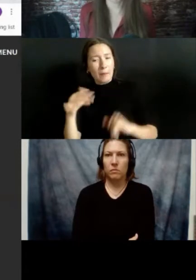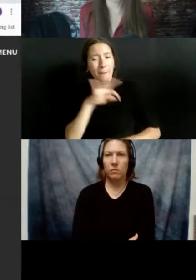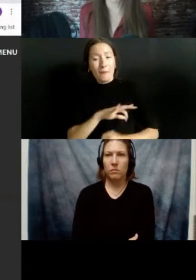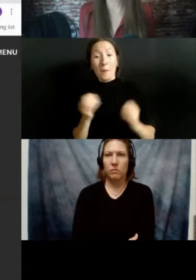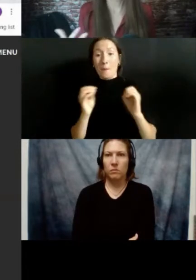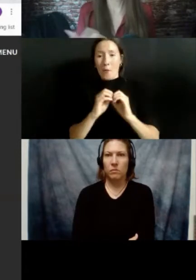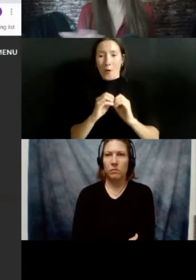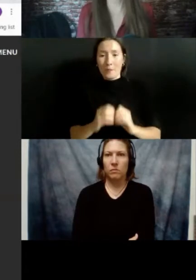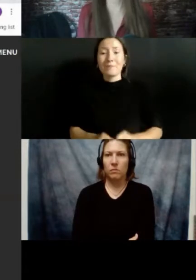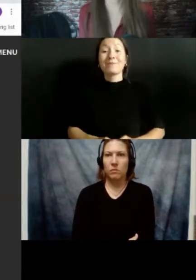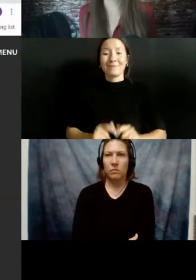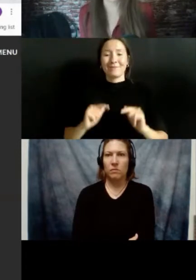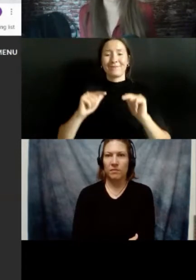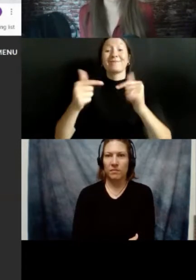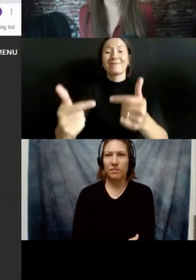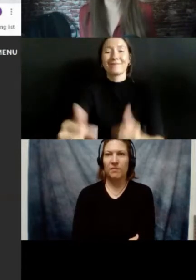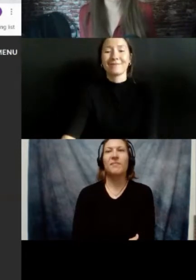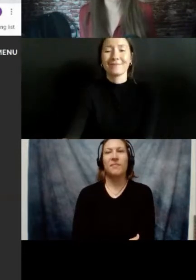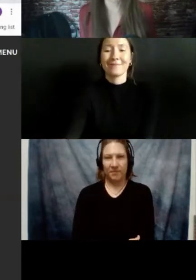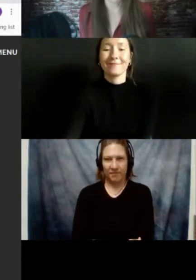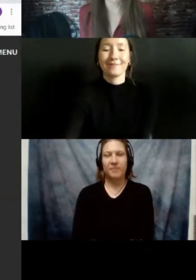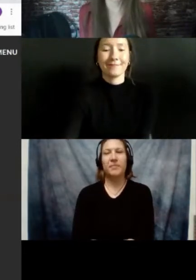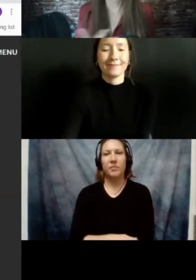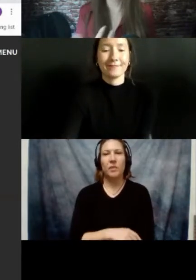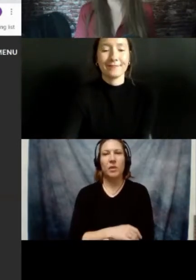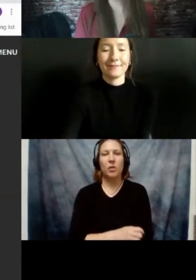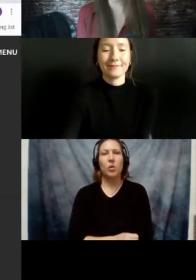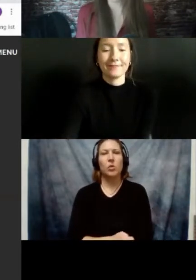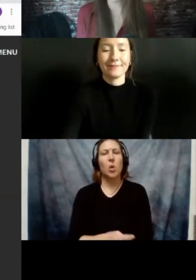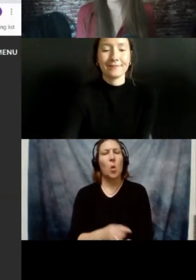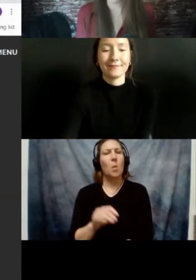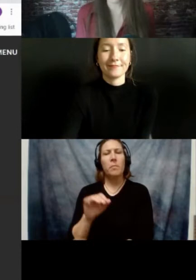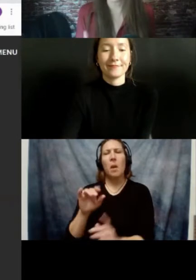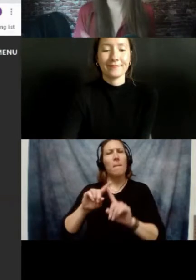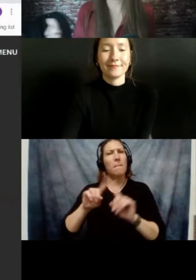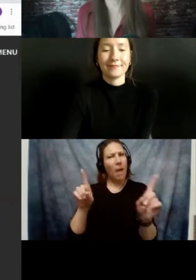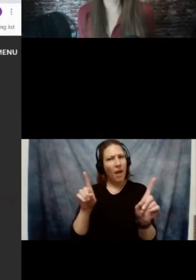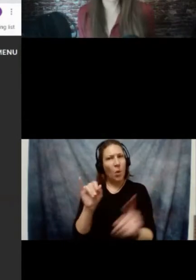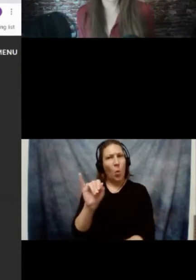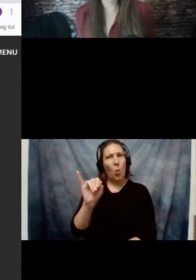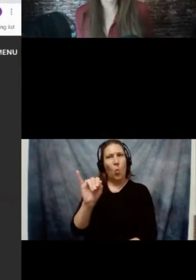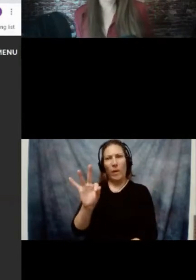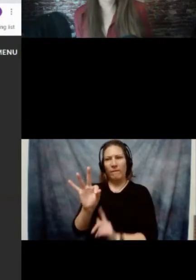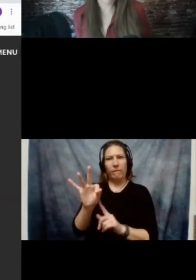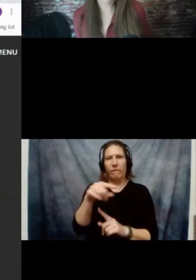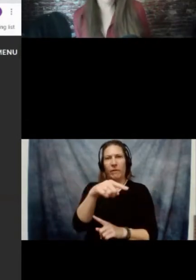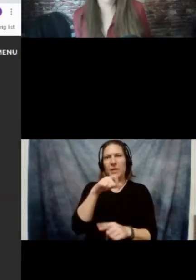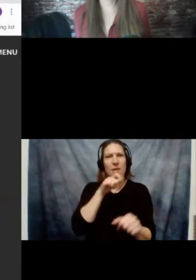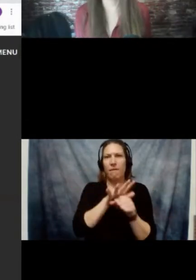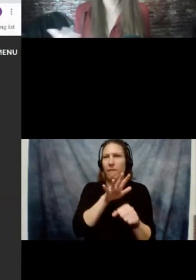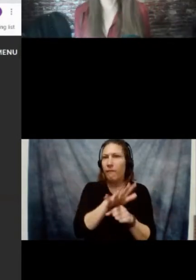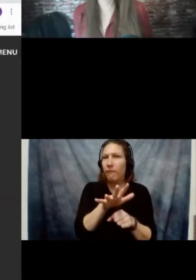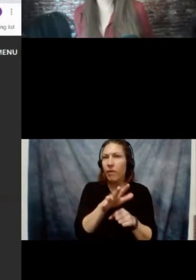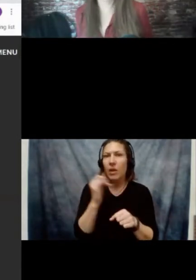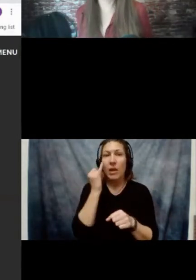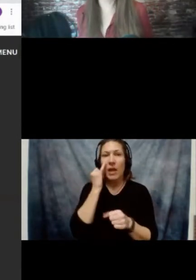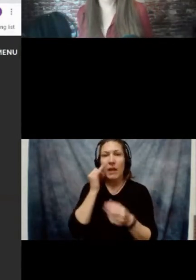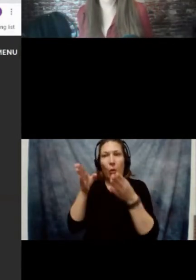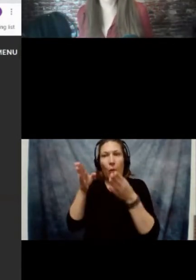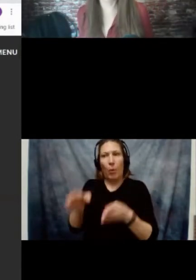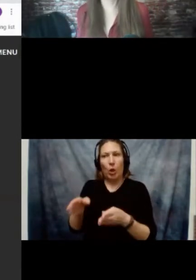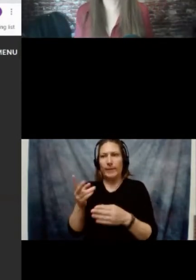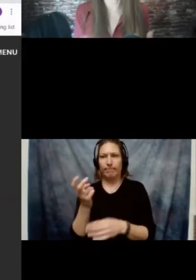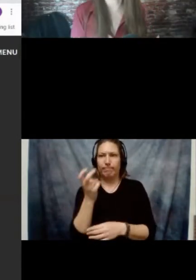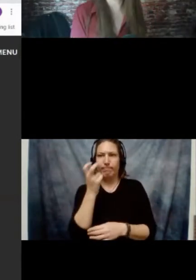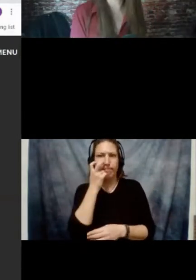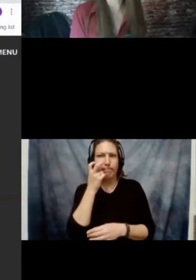it's not enough? What if the person who can't see does need more help? does need more information than feels